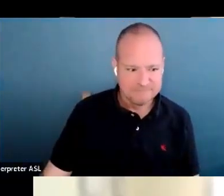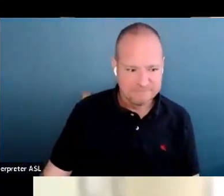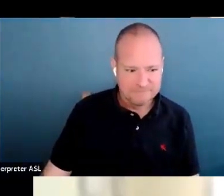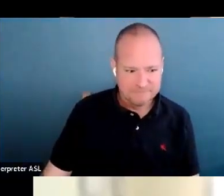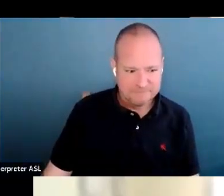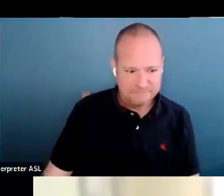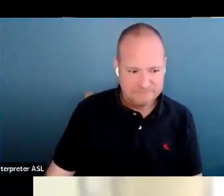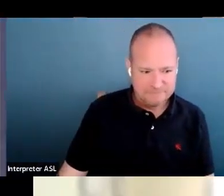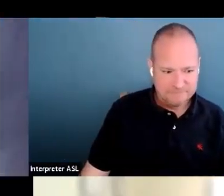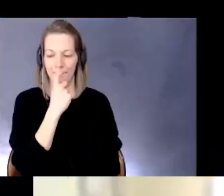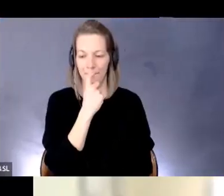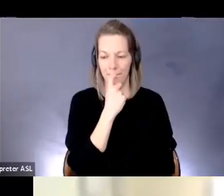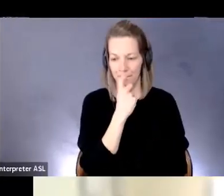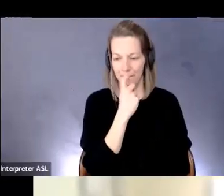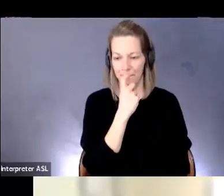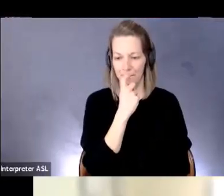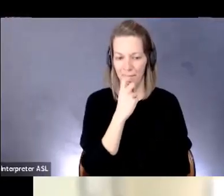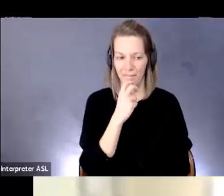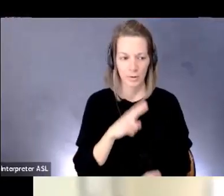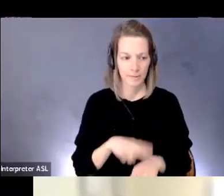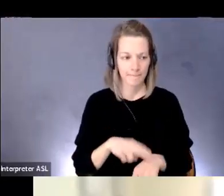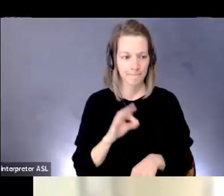So